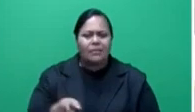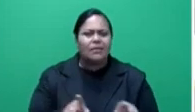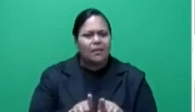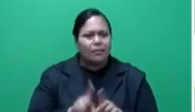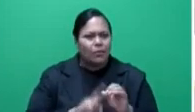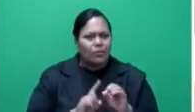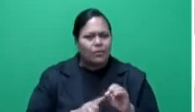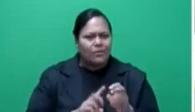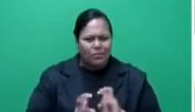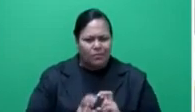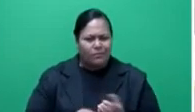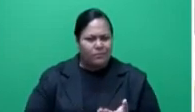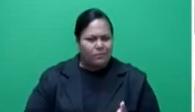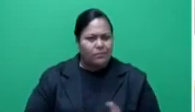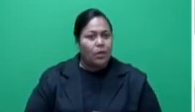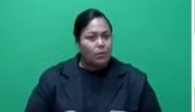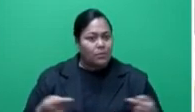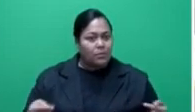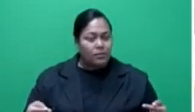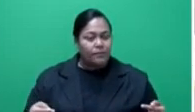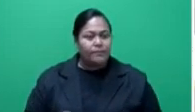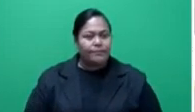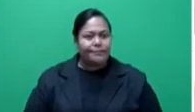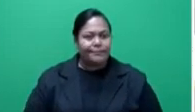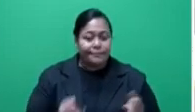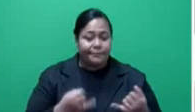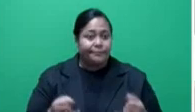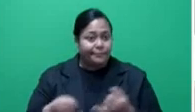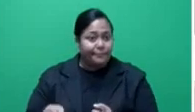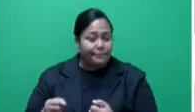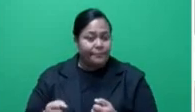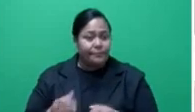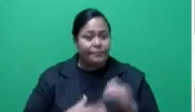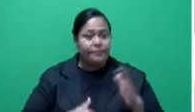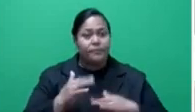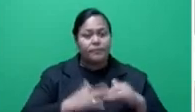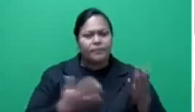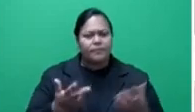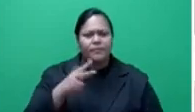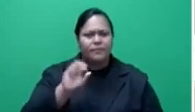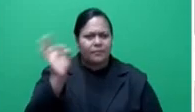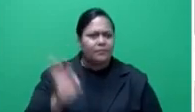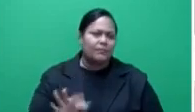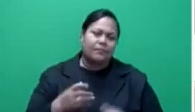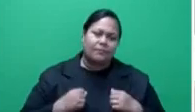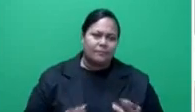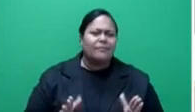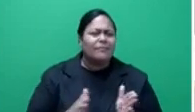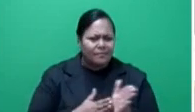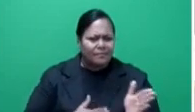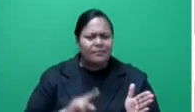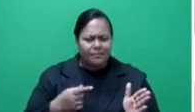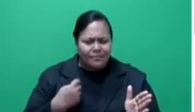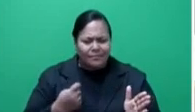problem. And the Maritime the building, of course, is about 80% completed. A bit delayed, but it will get completed